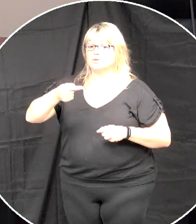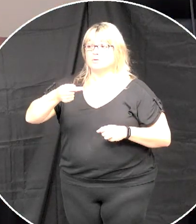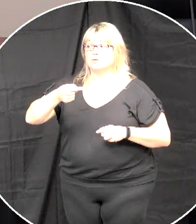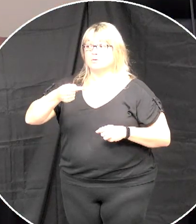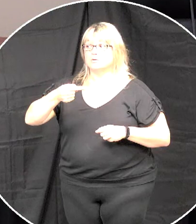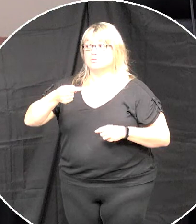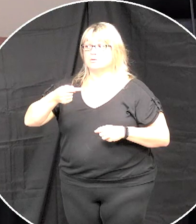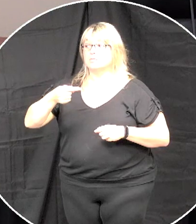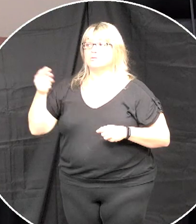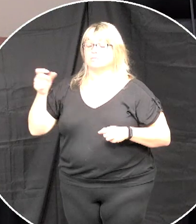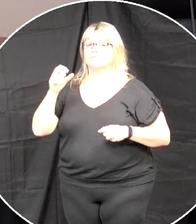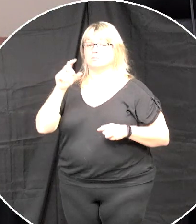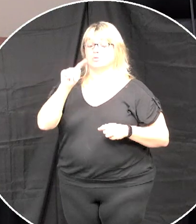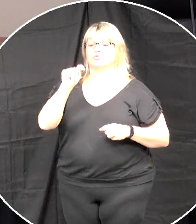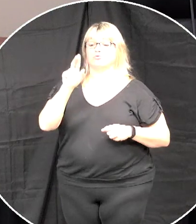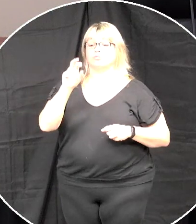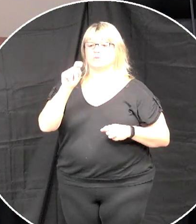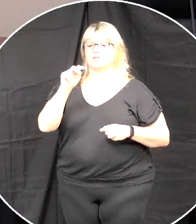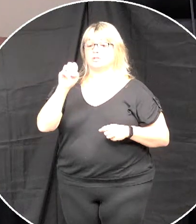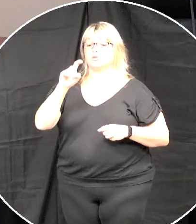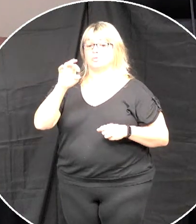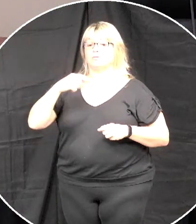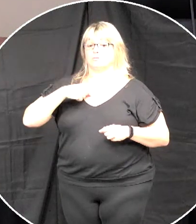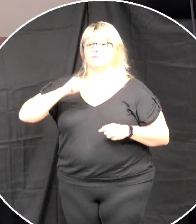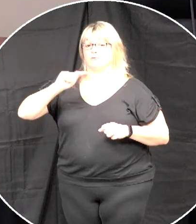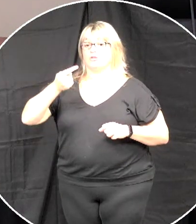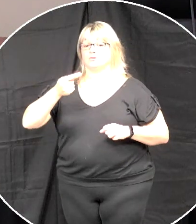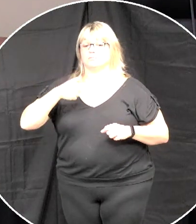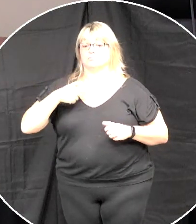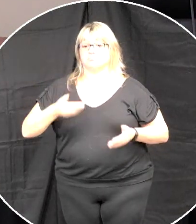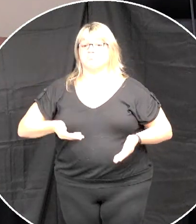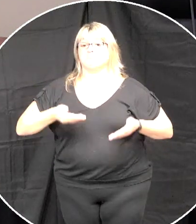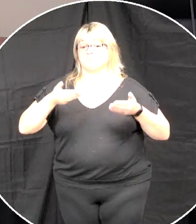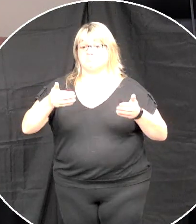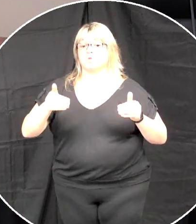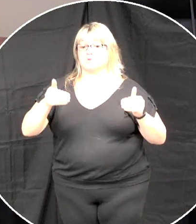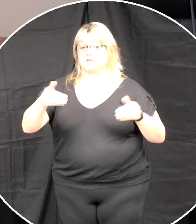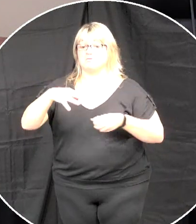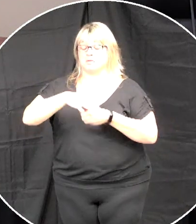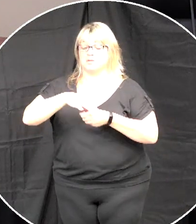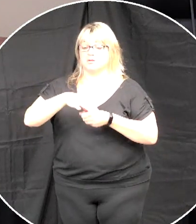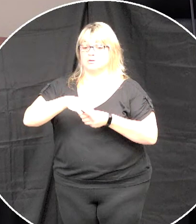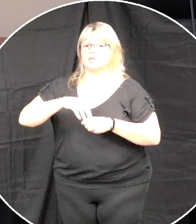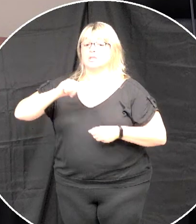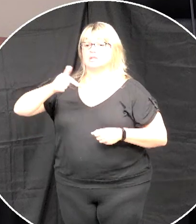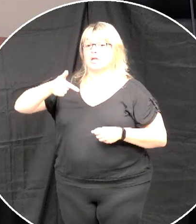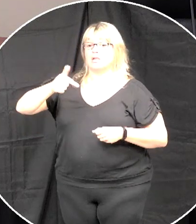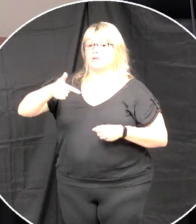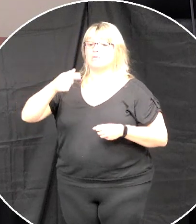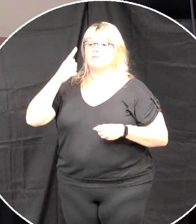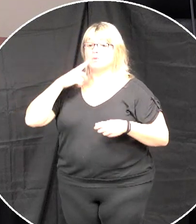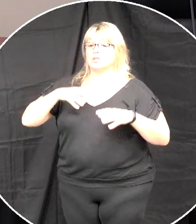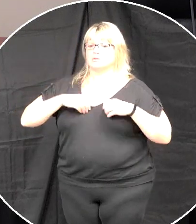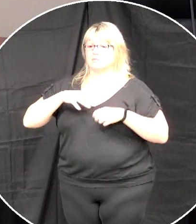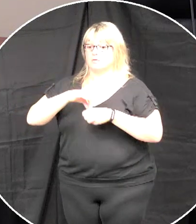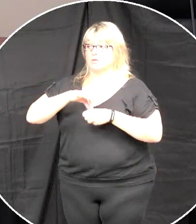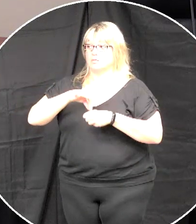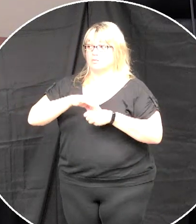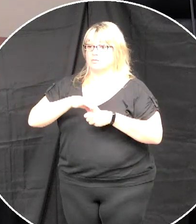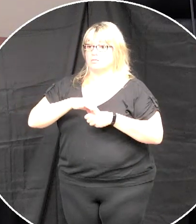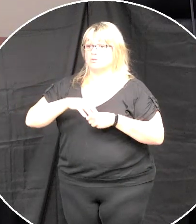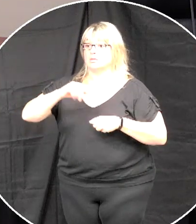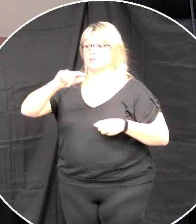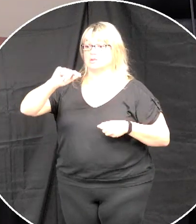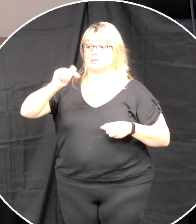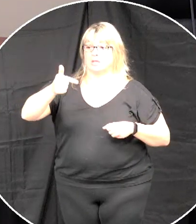Motion, Trustee Jewer. So moved by Trustee Jewer. Thank you very much. Can I get a seconder? Second